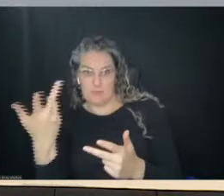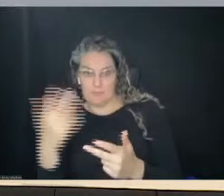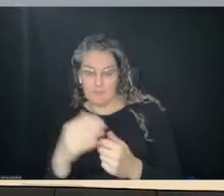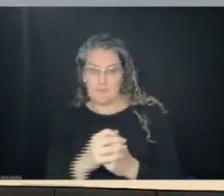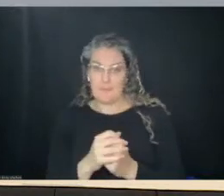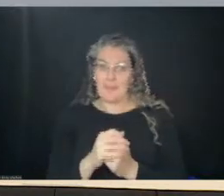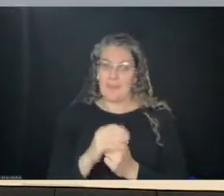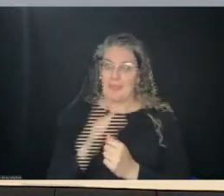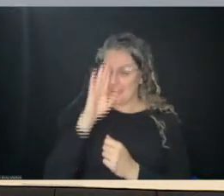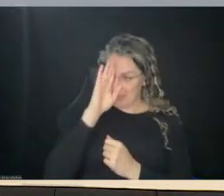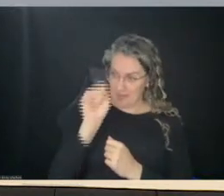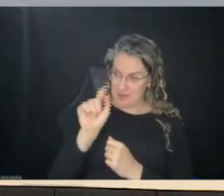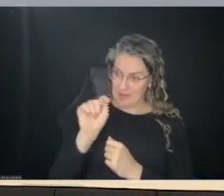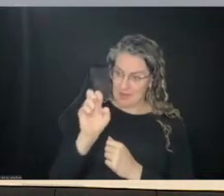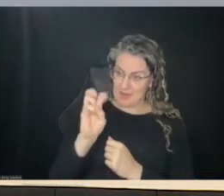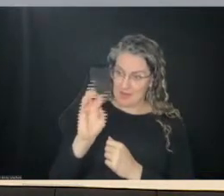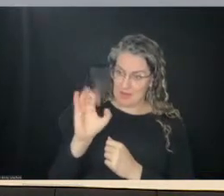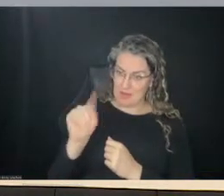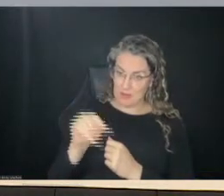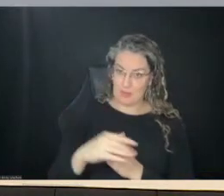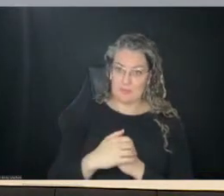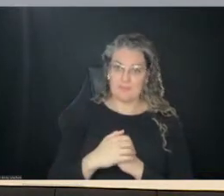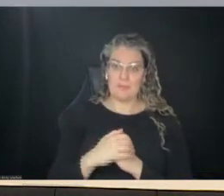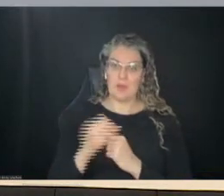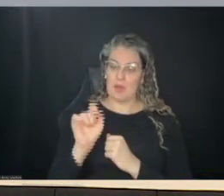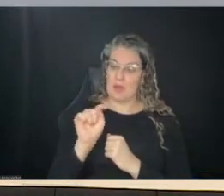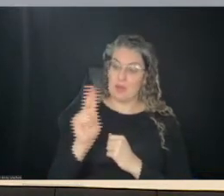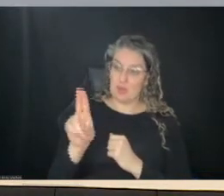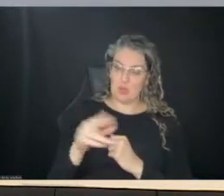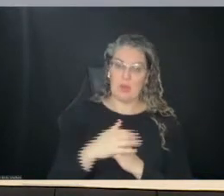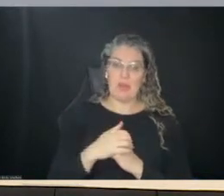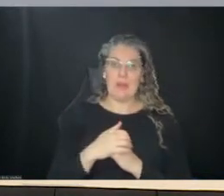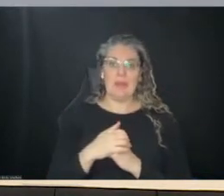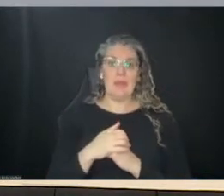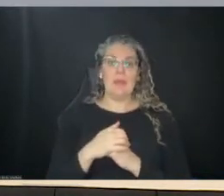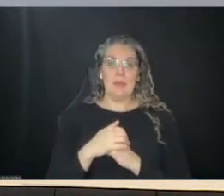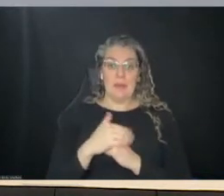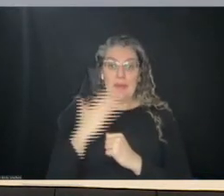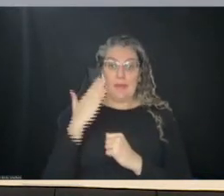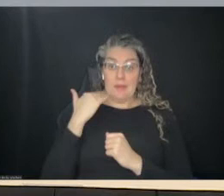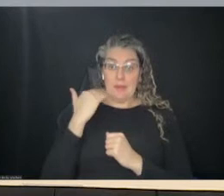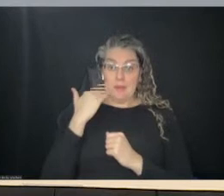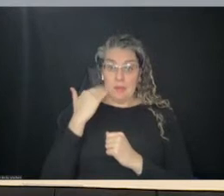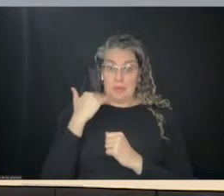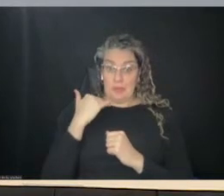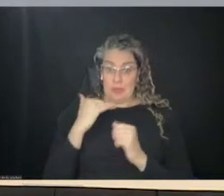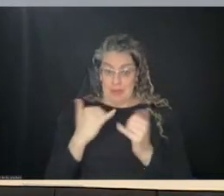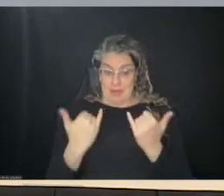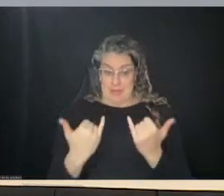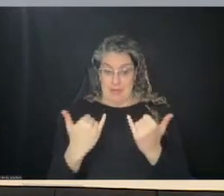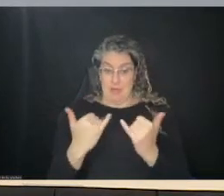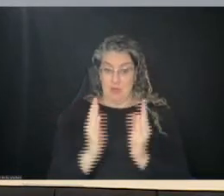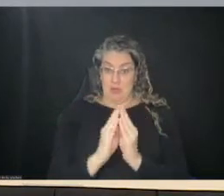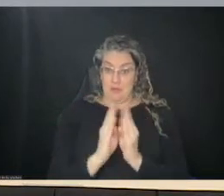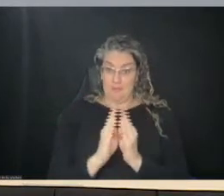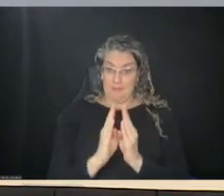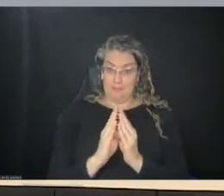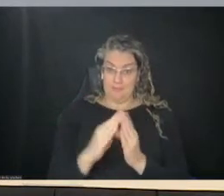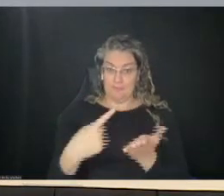So actually, we even had a meeting about that issue earlier today.